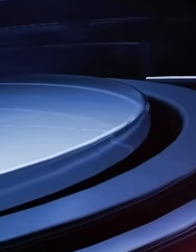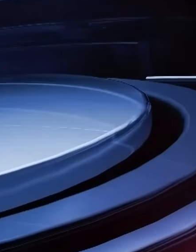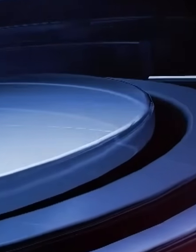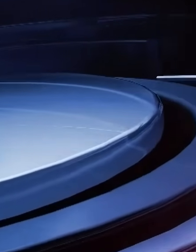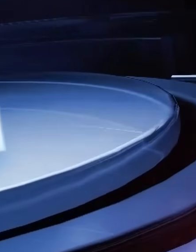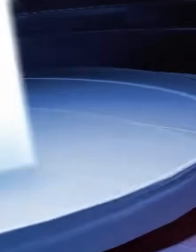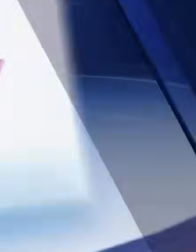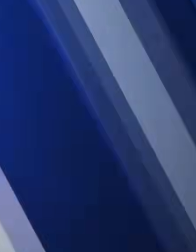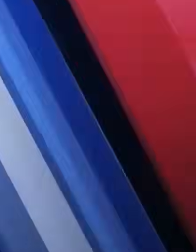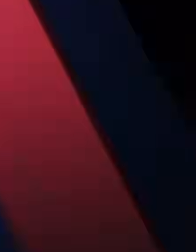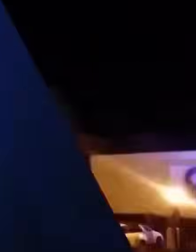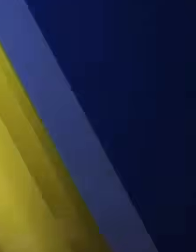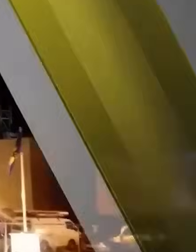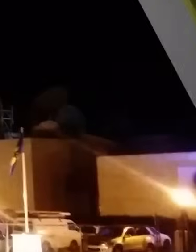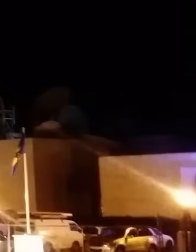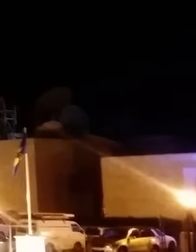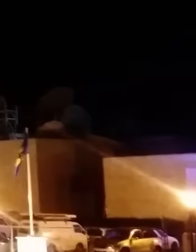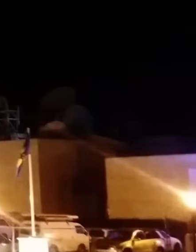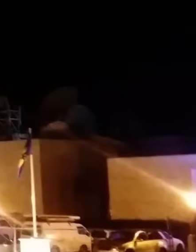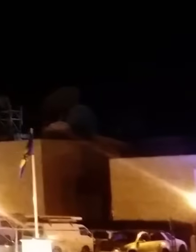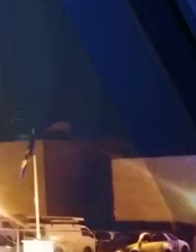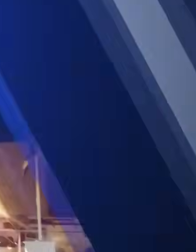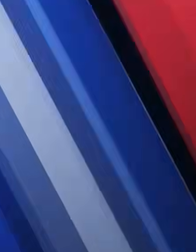Global Excellence.